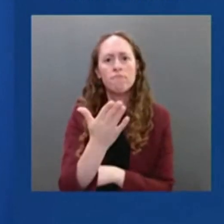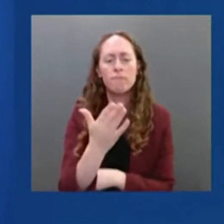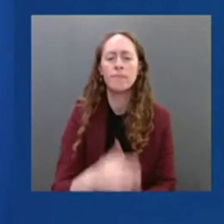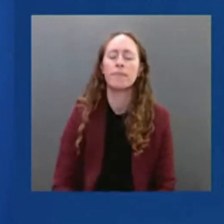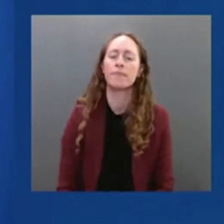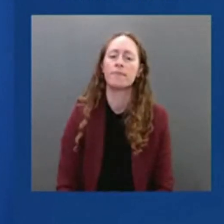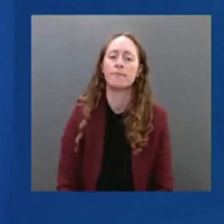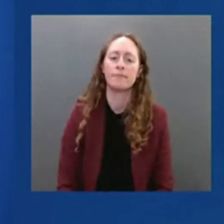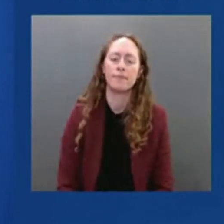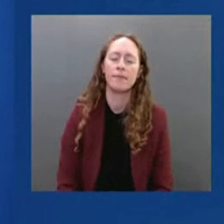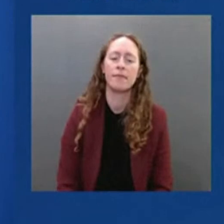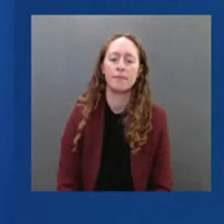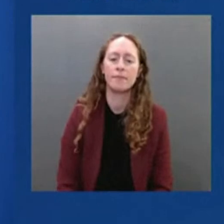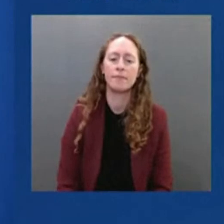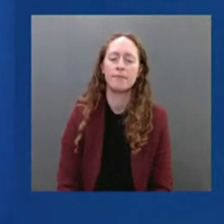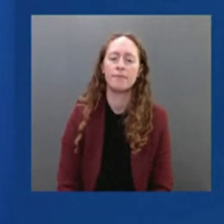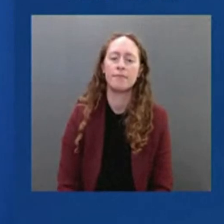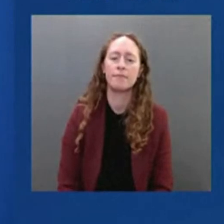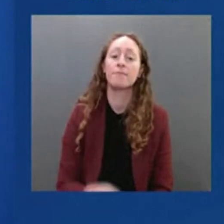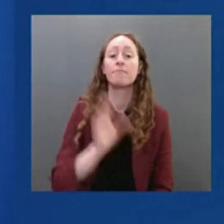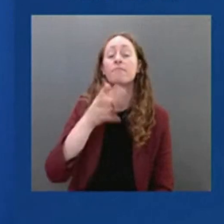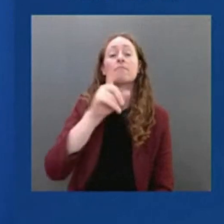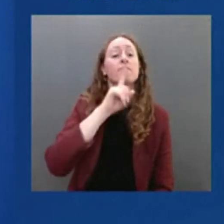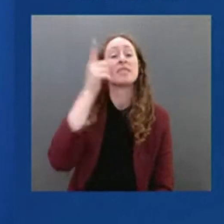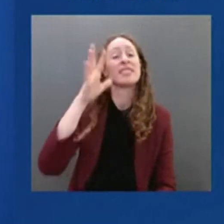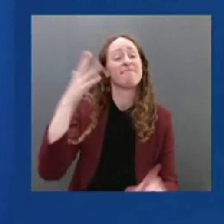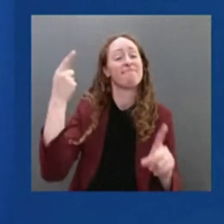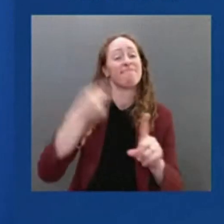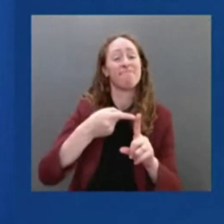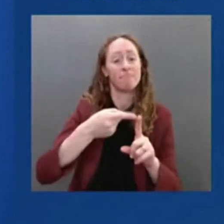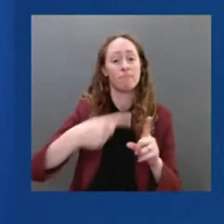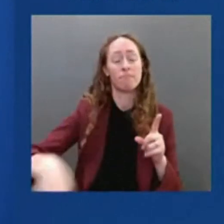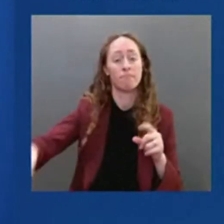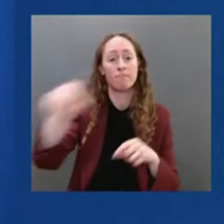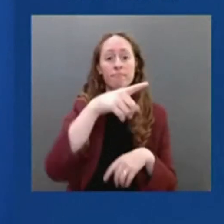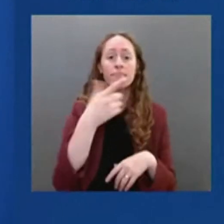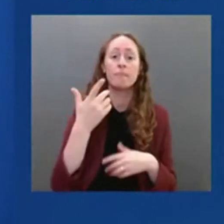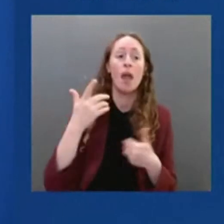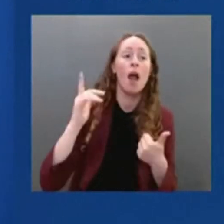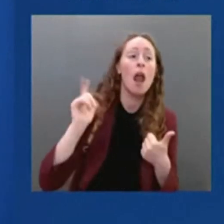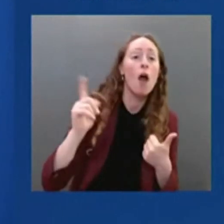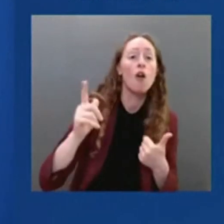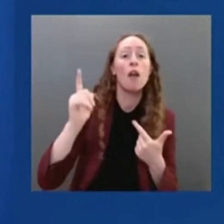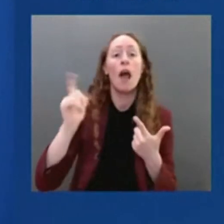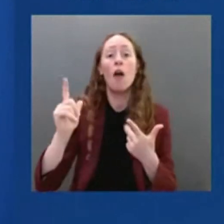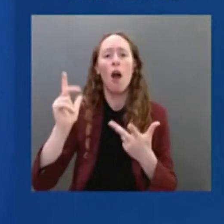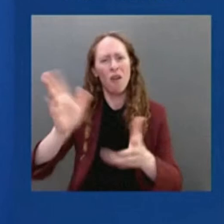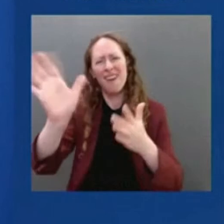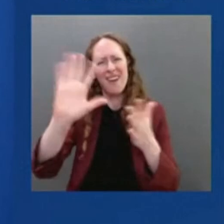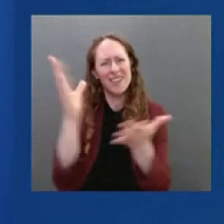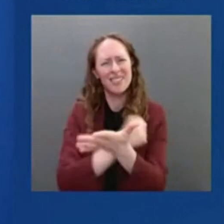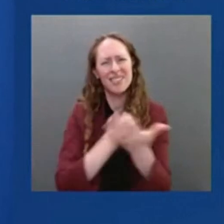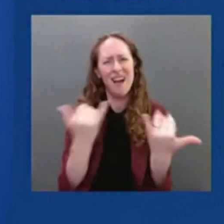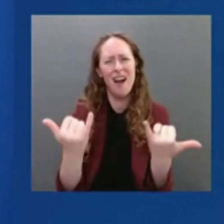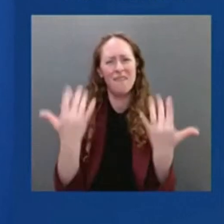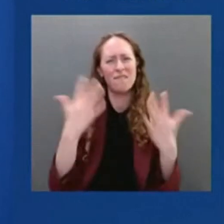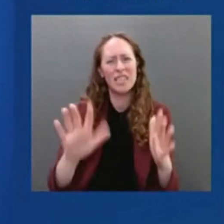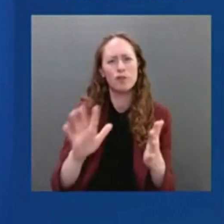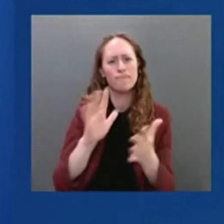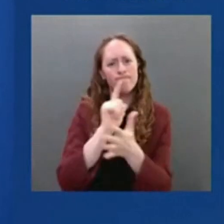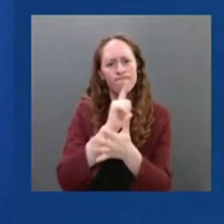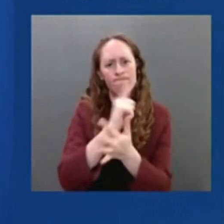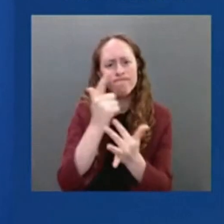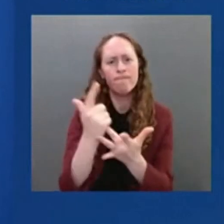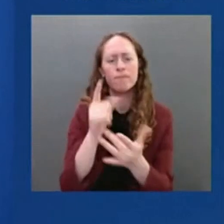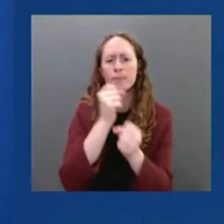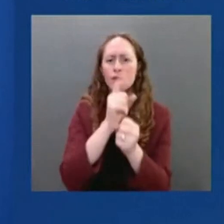best protection against severe outcomes. Currently, many Americans are under-vaccinated, meaning they